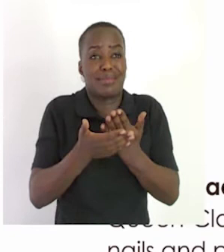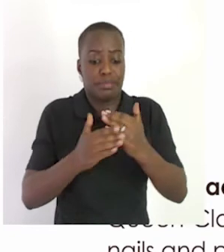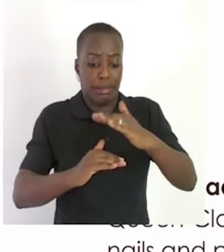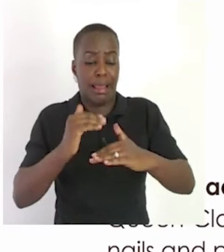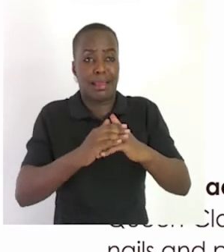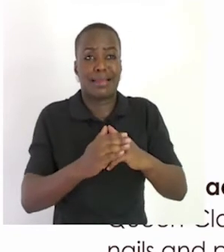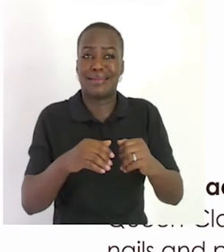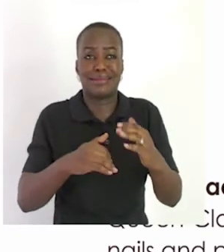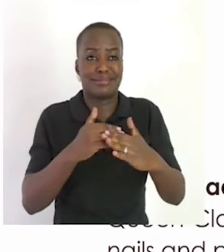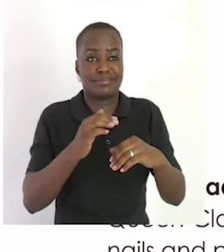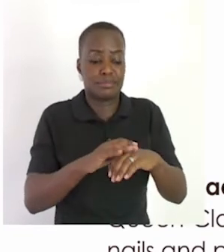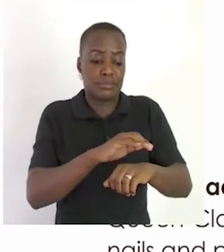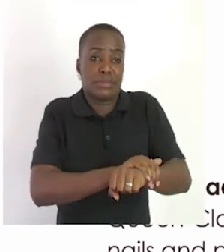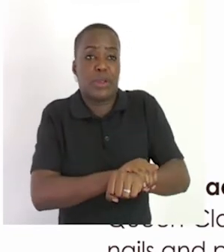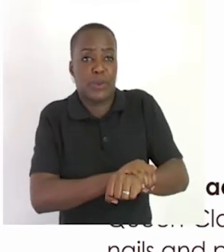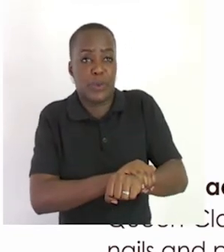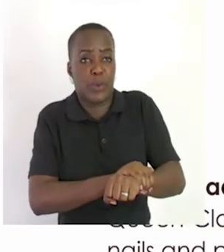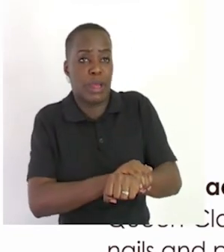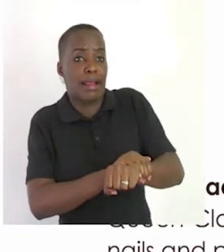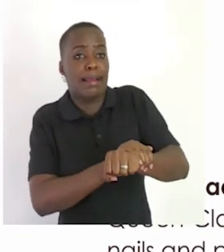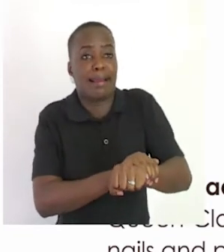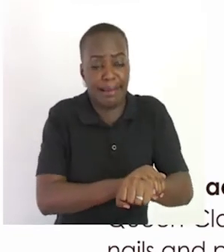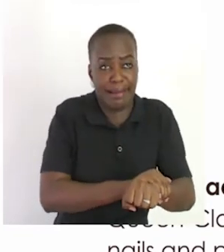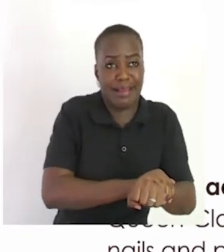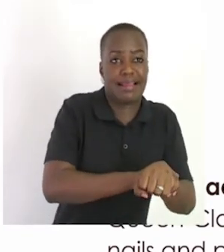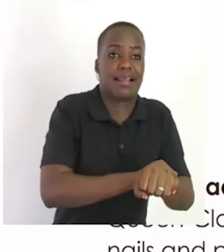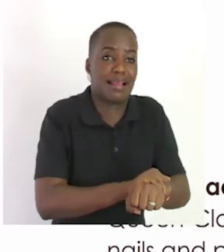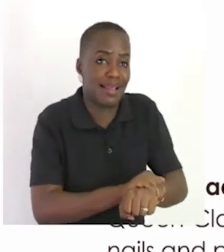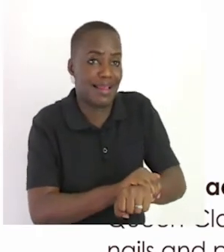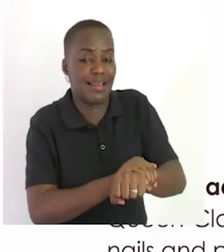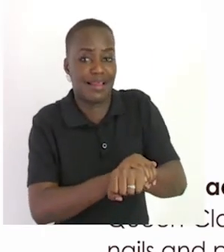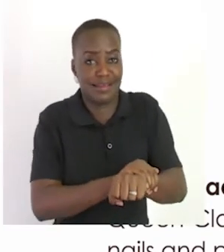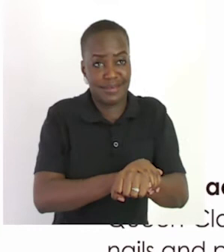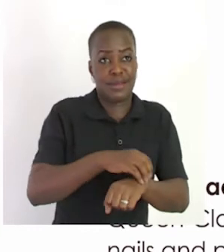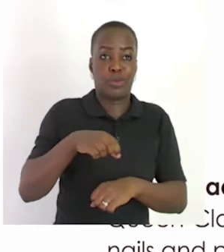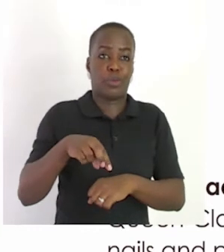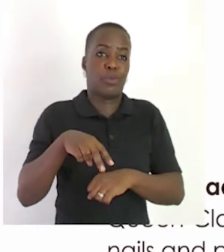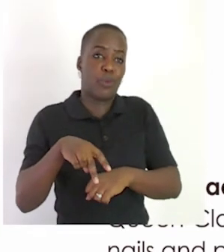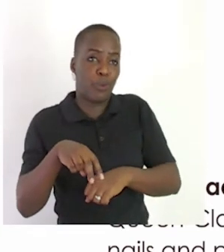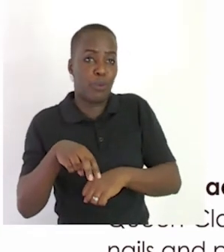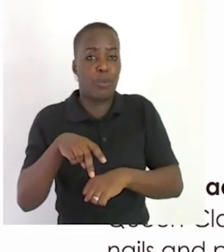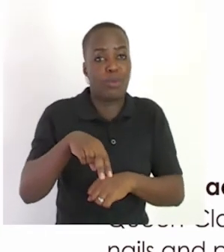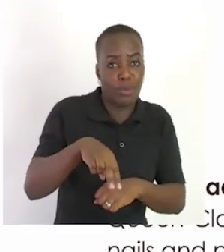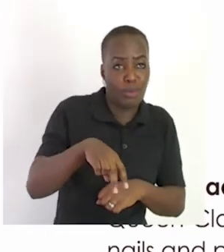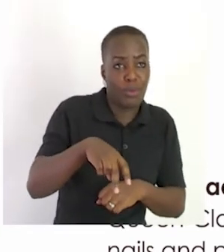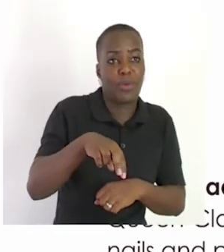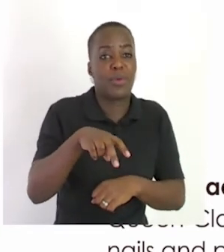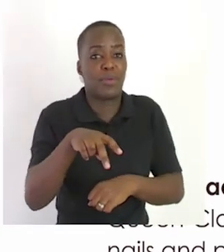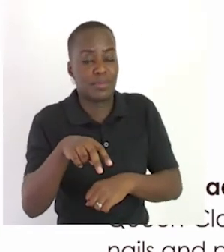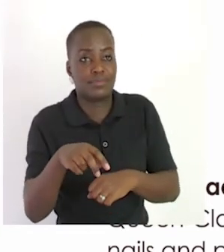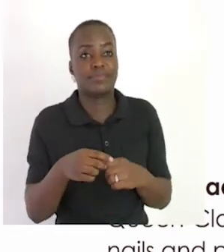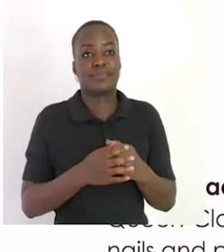stairs. He helped her to hold onto the rail. There were